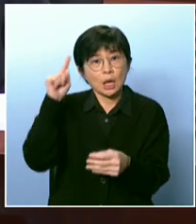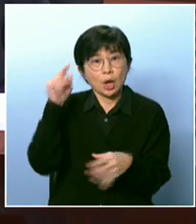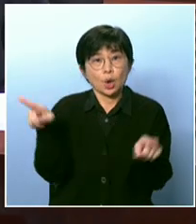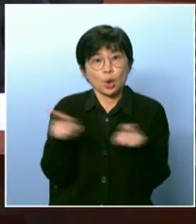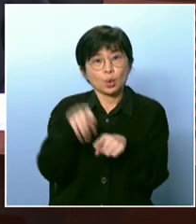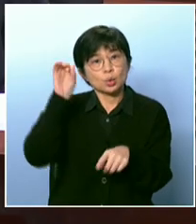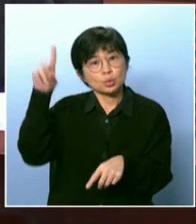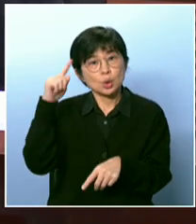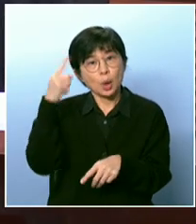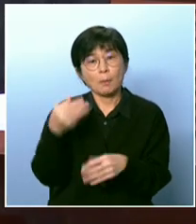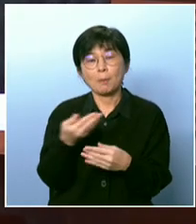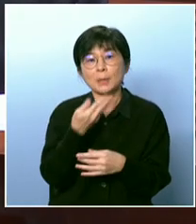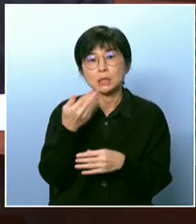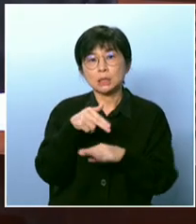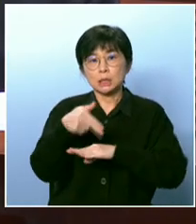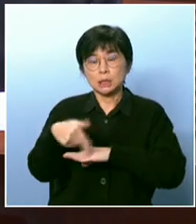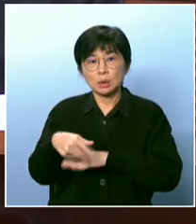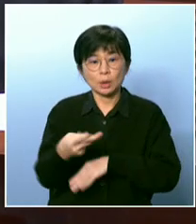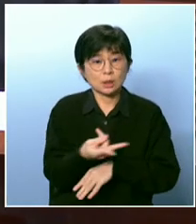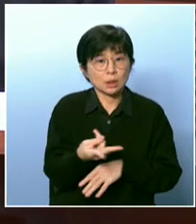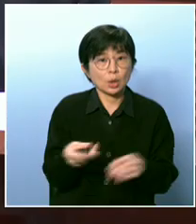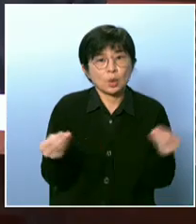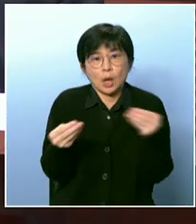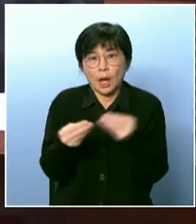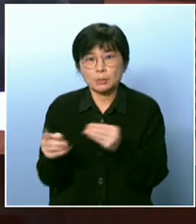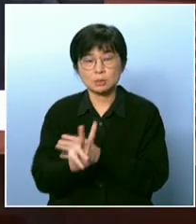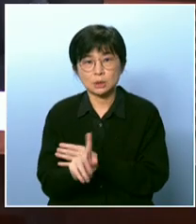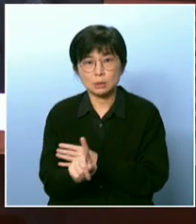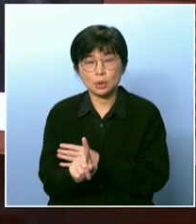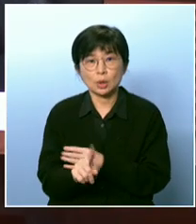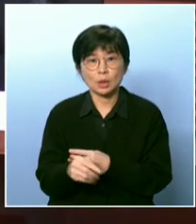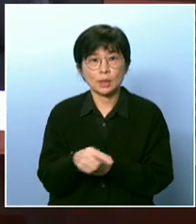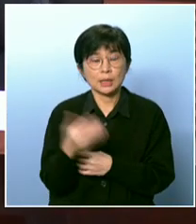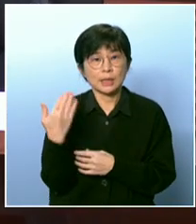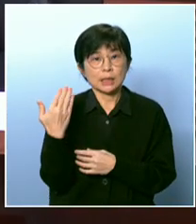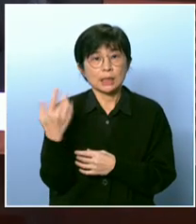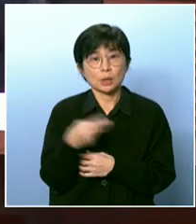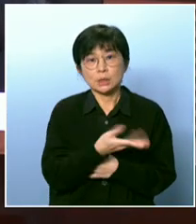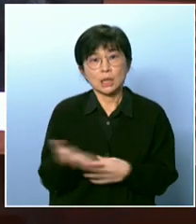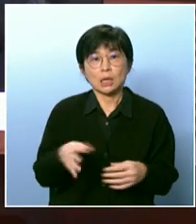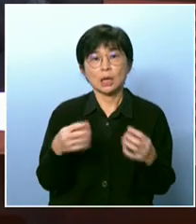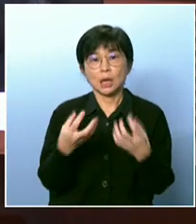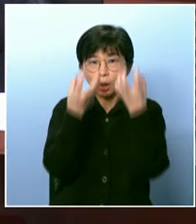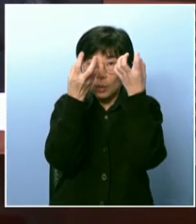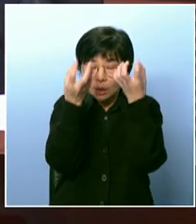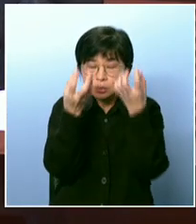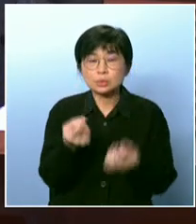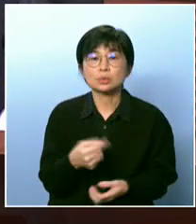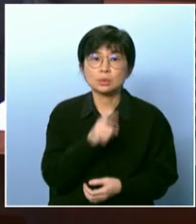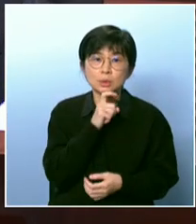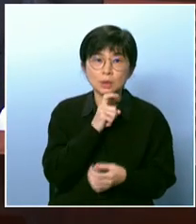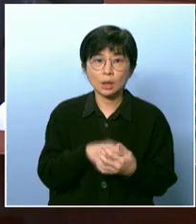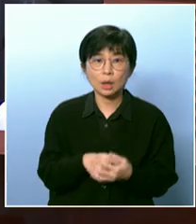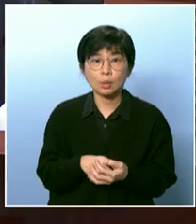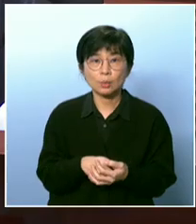Many members are concerned about the transition between the Child Development Fund program and the Strive and